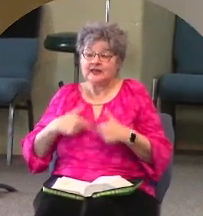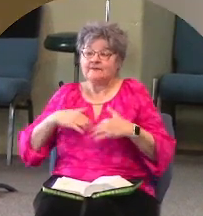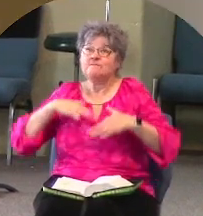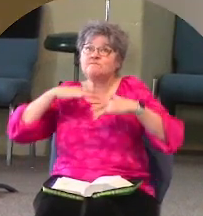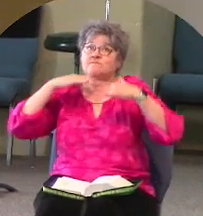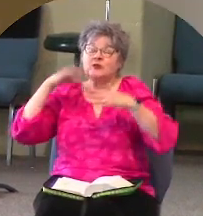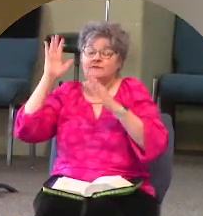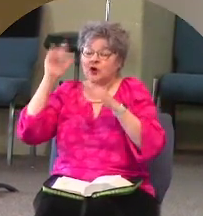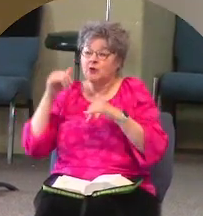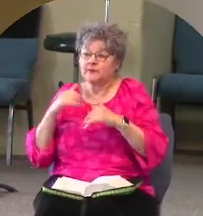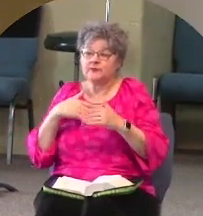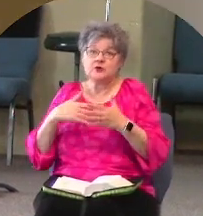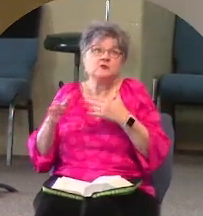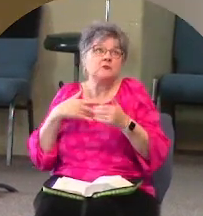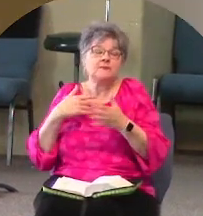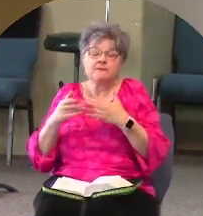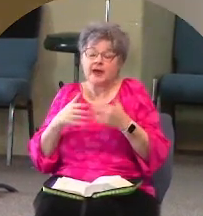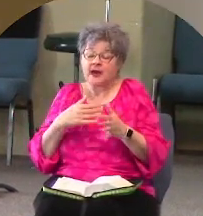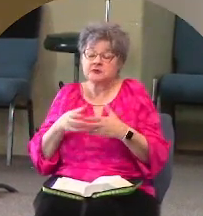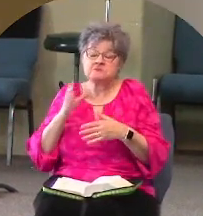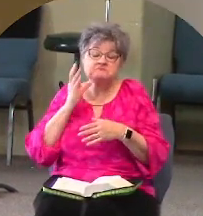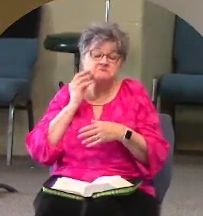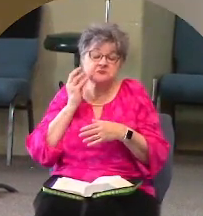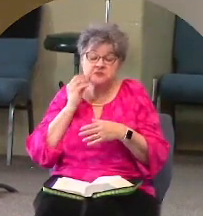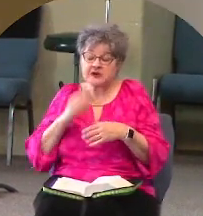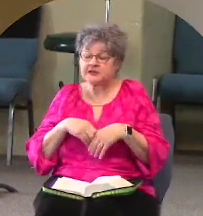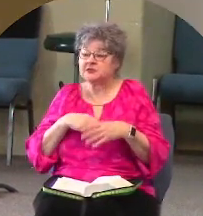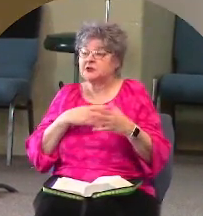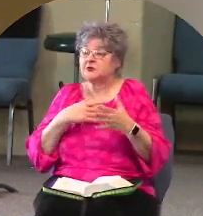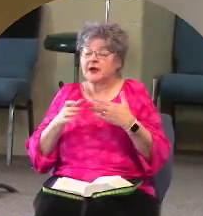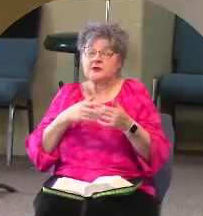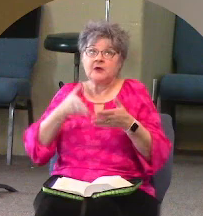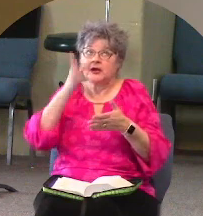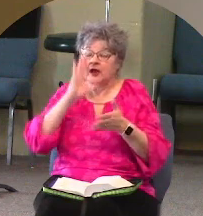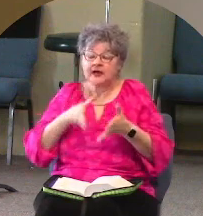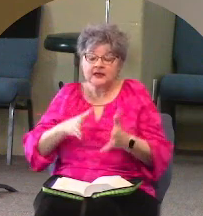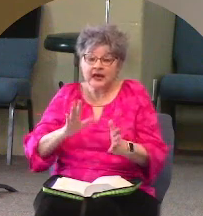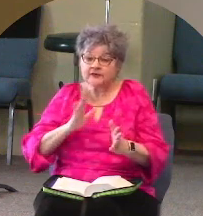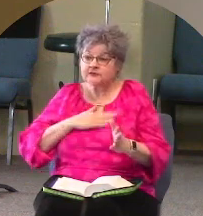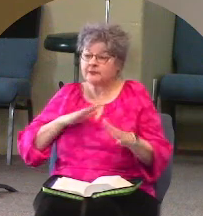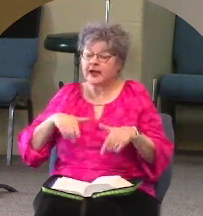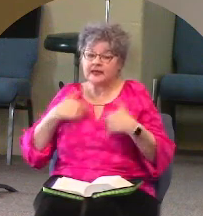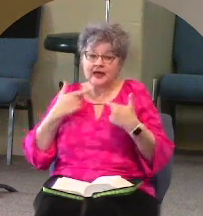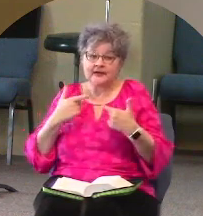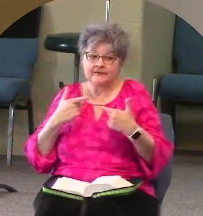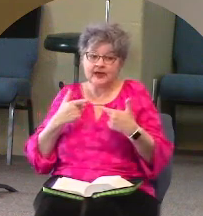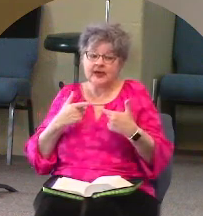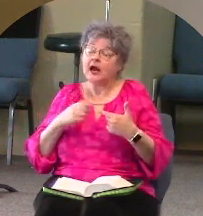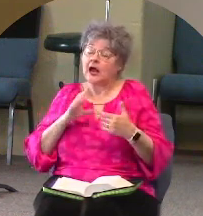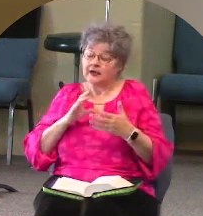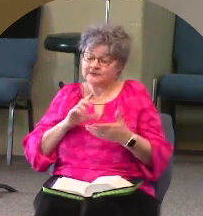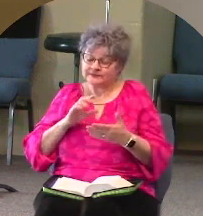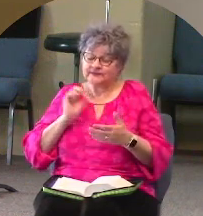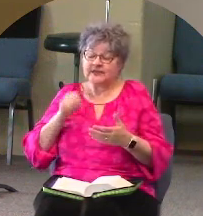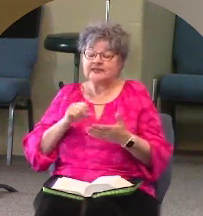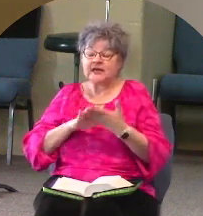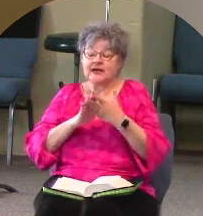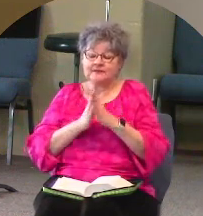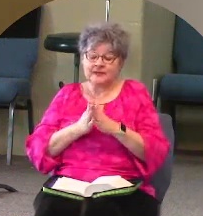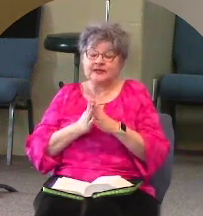day, no matter what life brings, no matter what God allows in my life. And there I get discouraged, I get